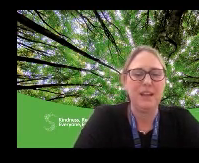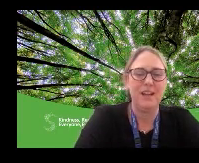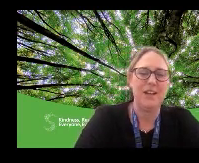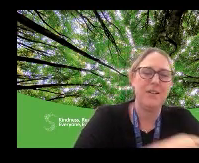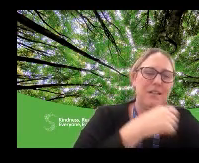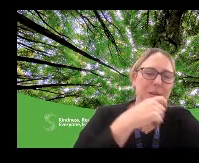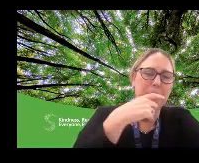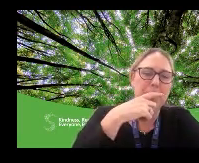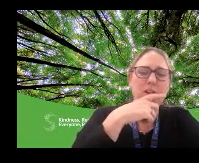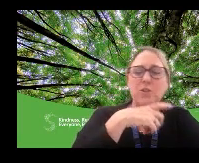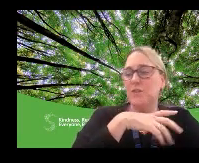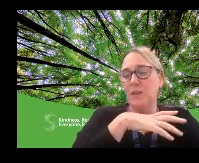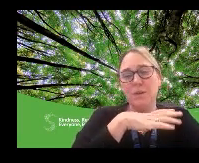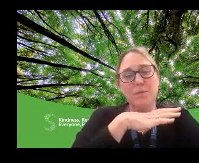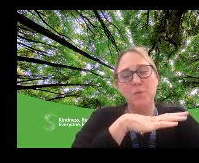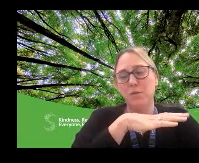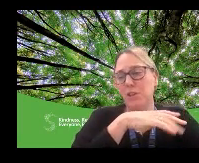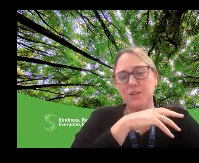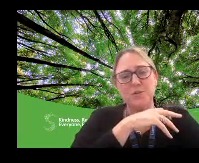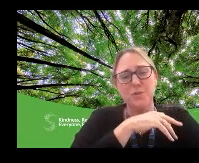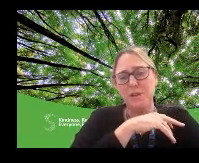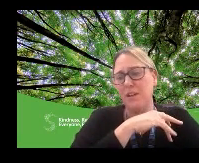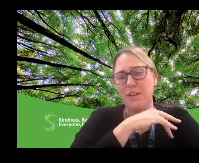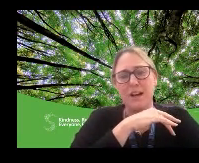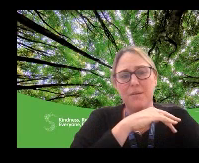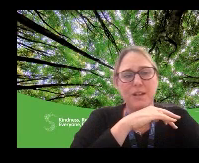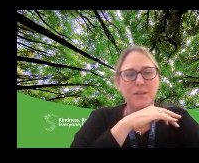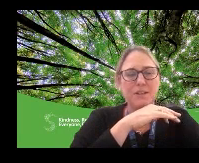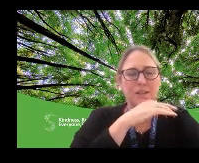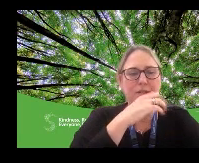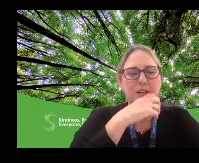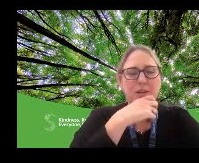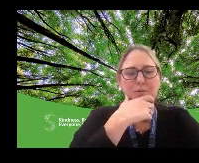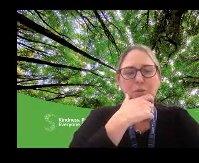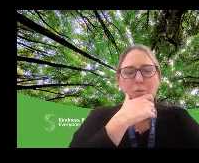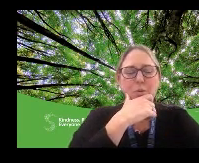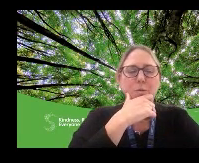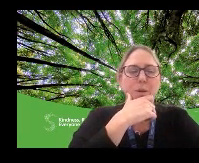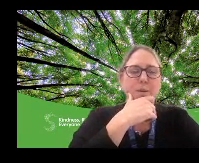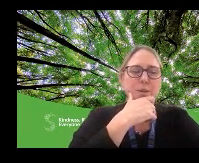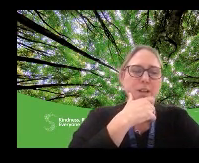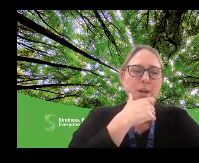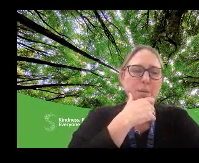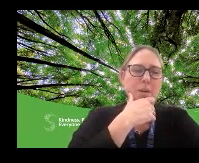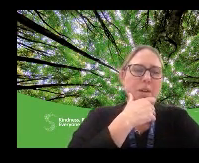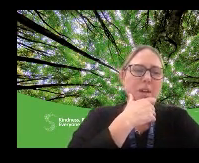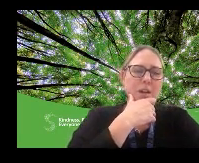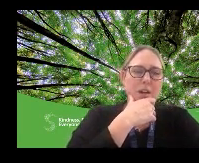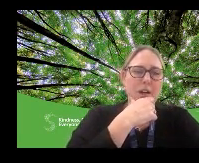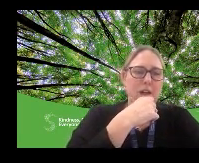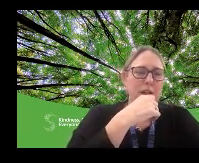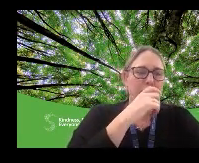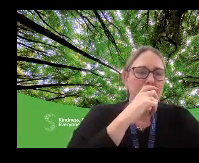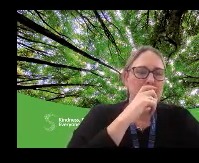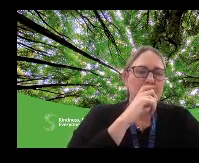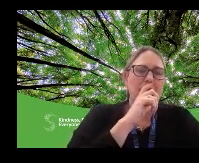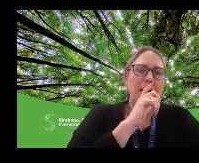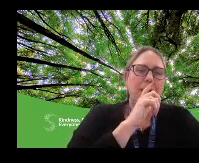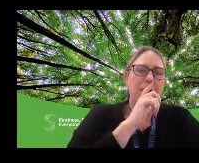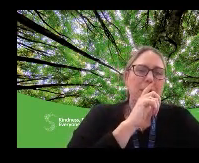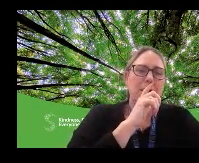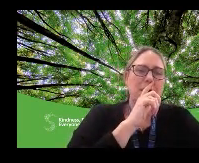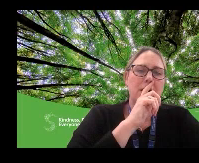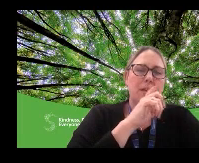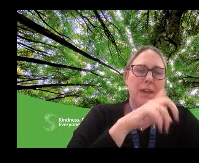So thank you. And lots of young people will change schools. We know that. We know it's not ever going to be foolproof, but it would just help.